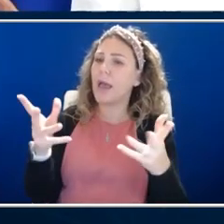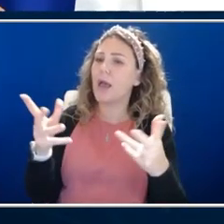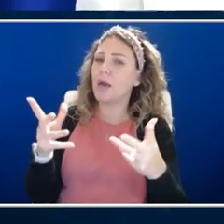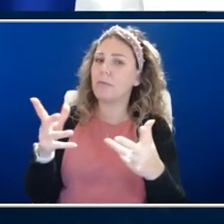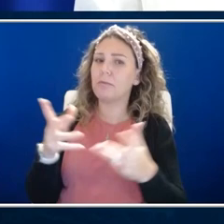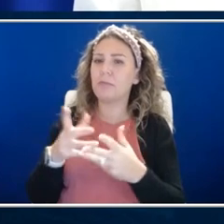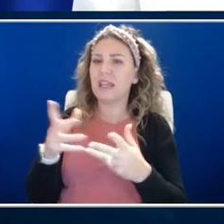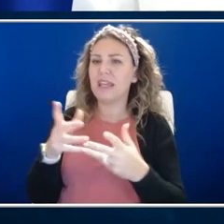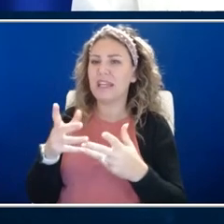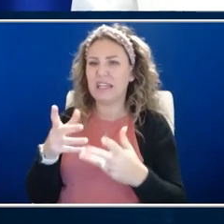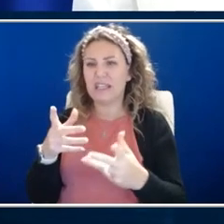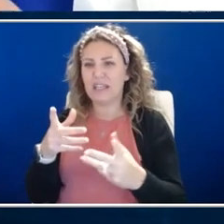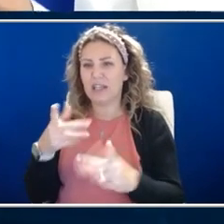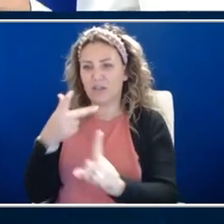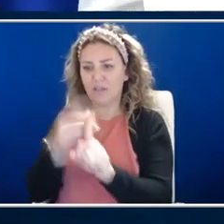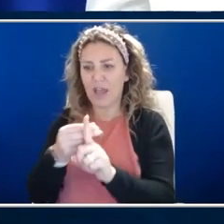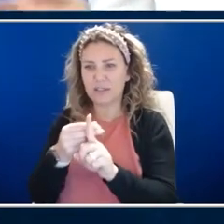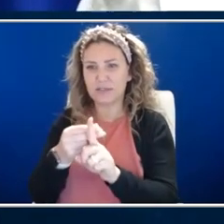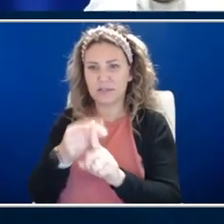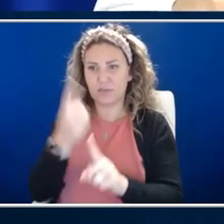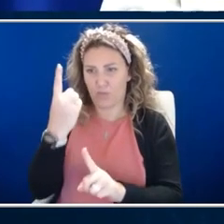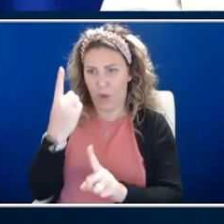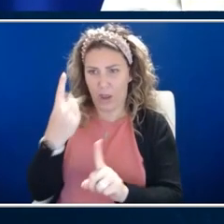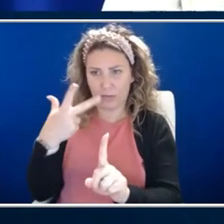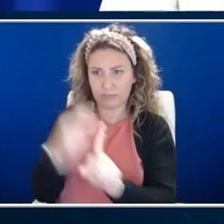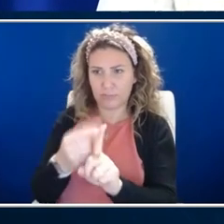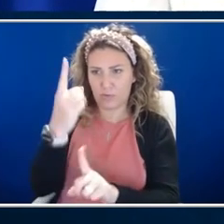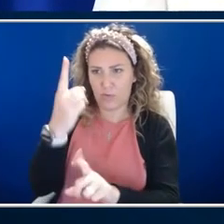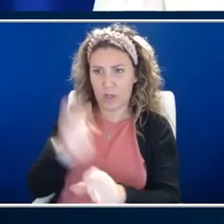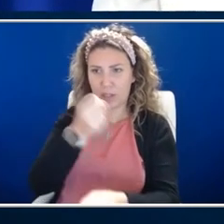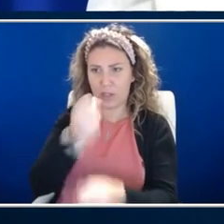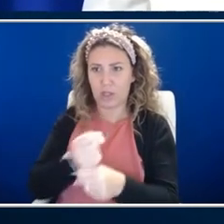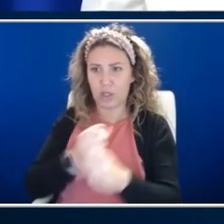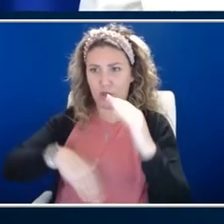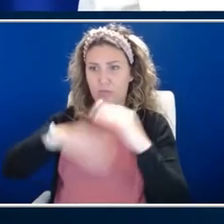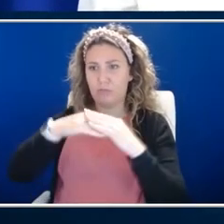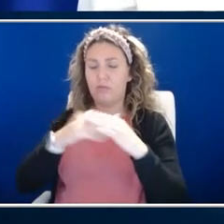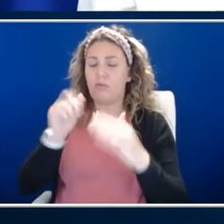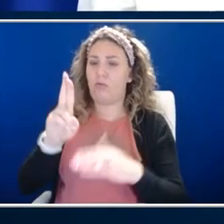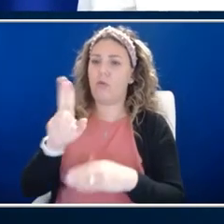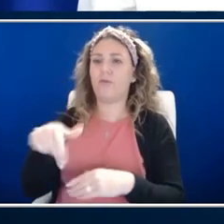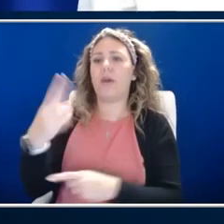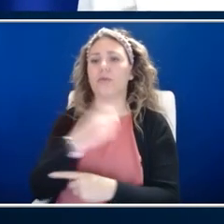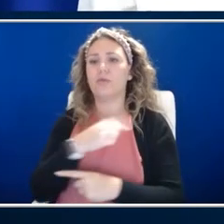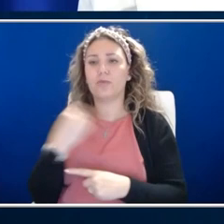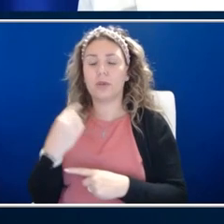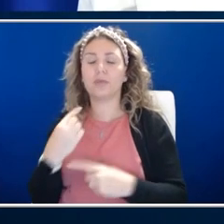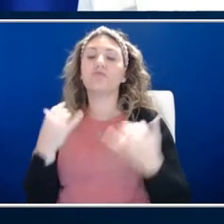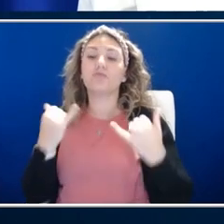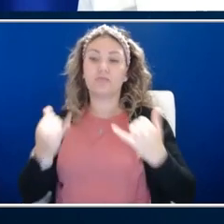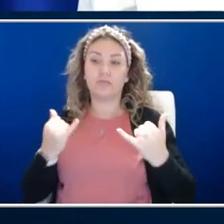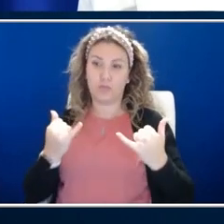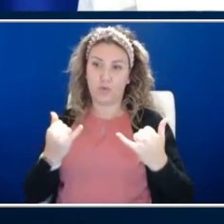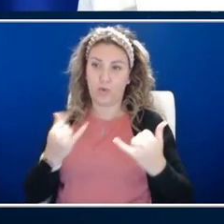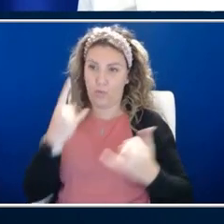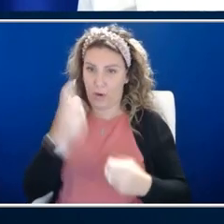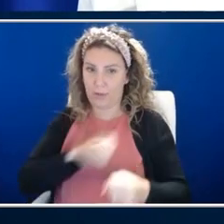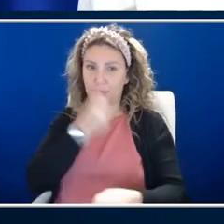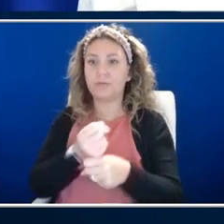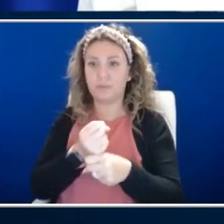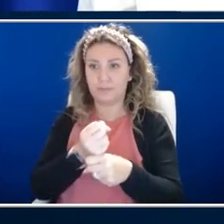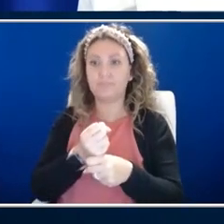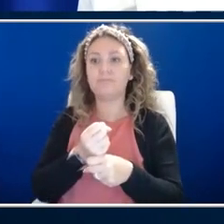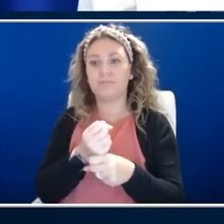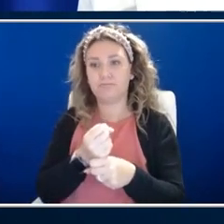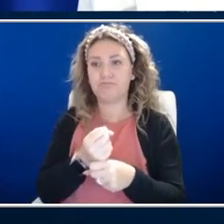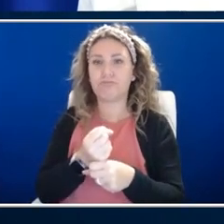You can get one dose, right? And then it's supposed to be good for 1 year unless you're in one of these high-risk categories. Yeah, currently it is just for this first